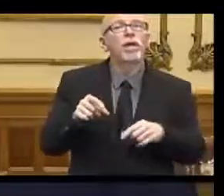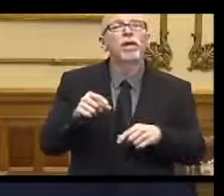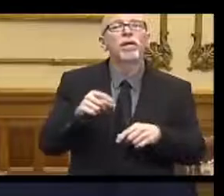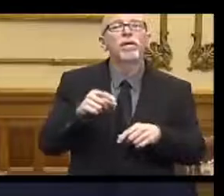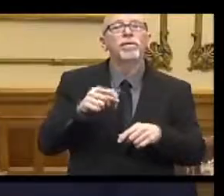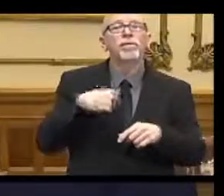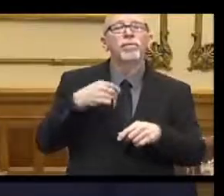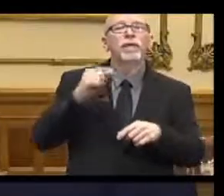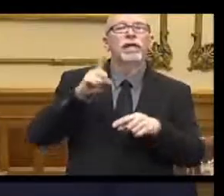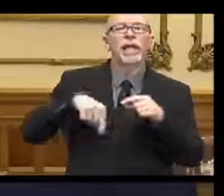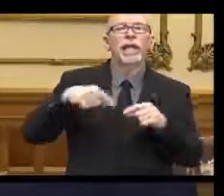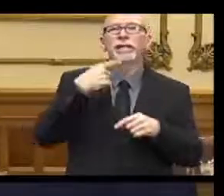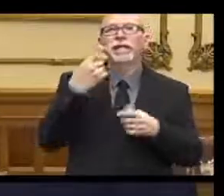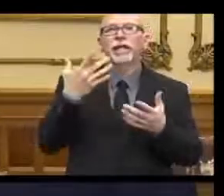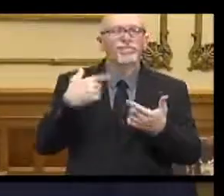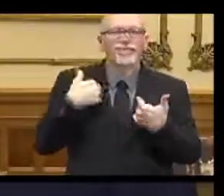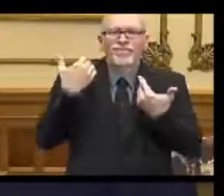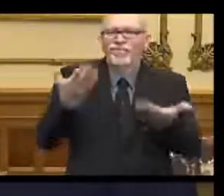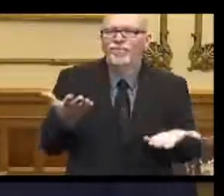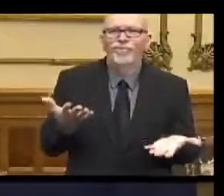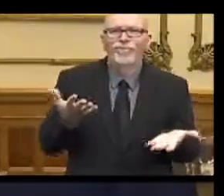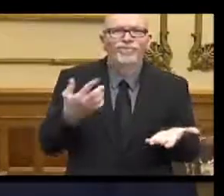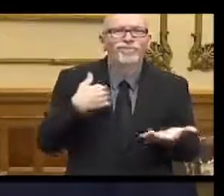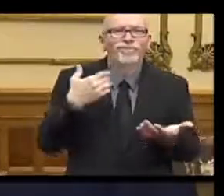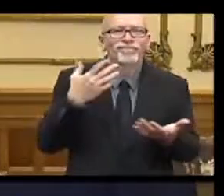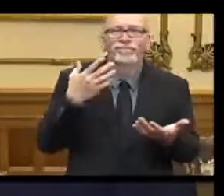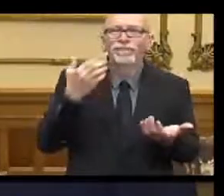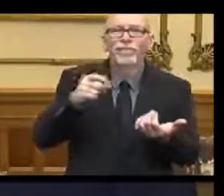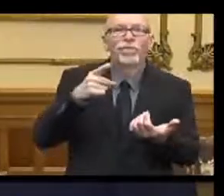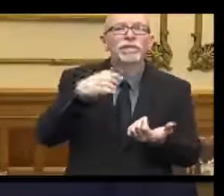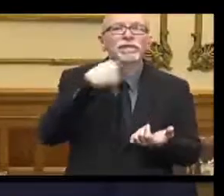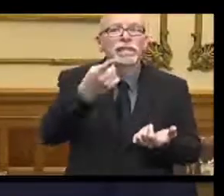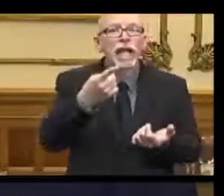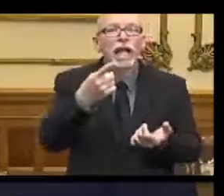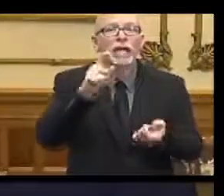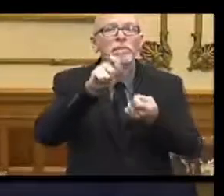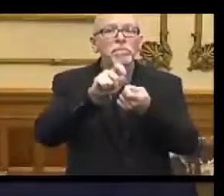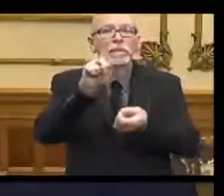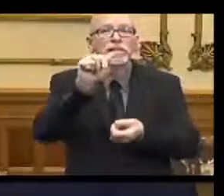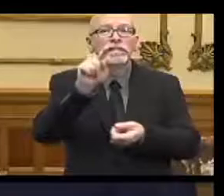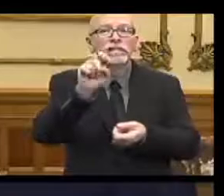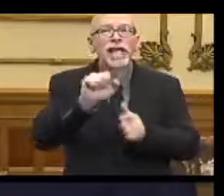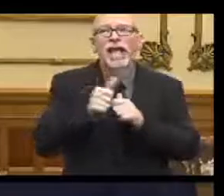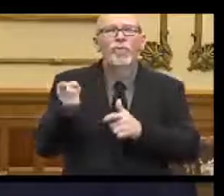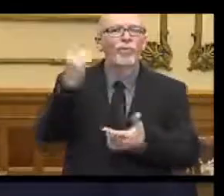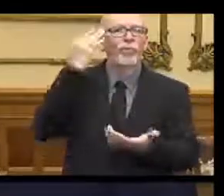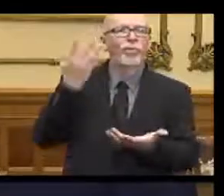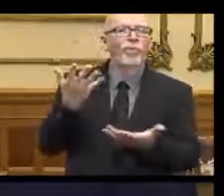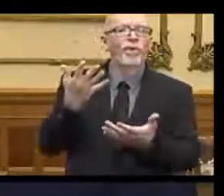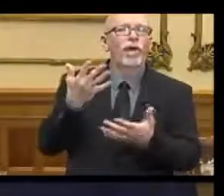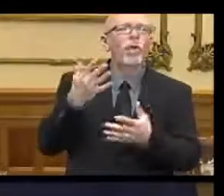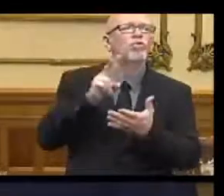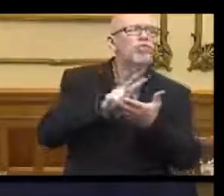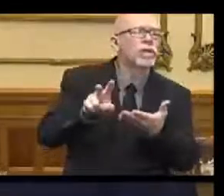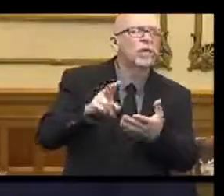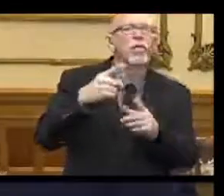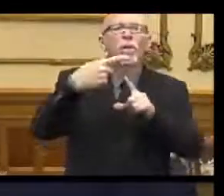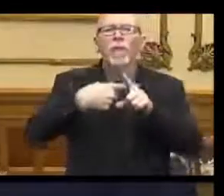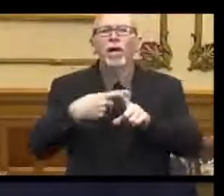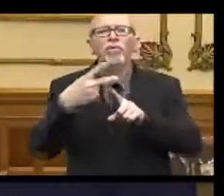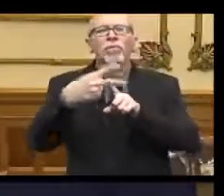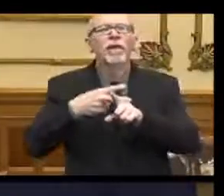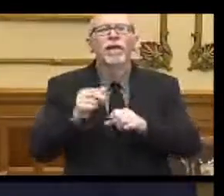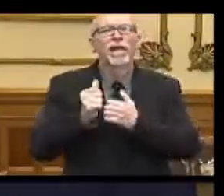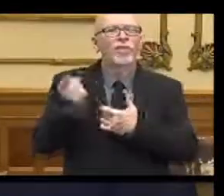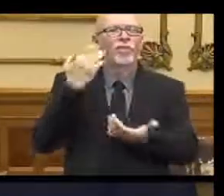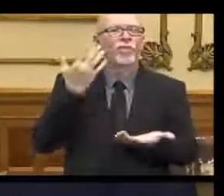say this will. We don't know. We don't. Anybody that tells you some date specific, 2 week or 1 month or 2 months,